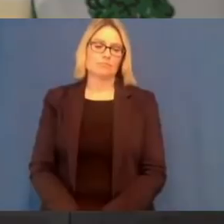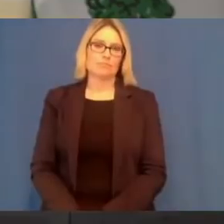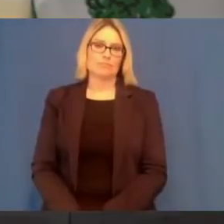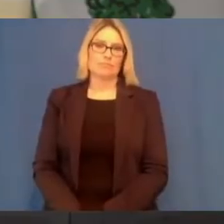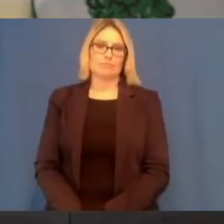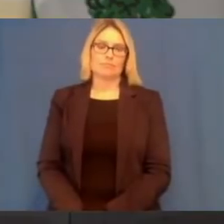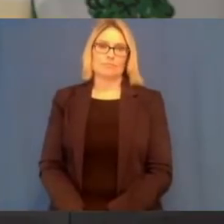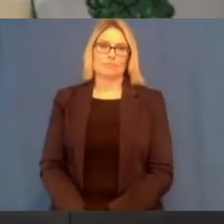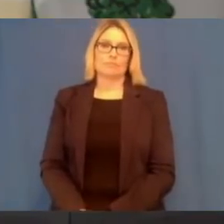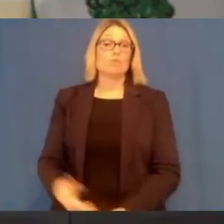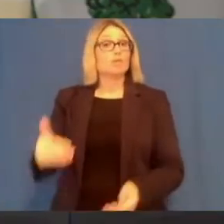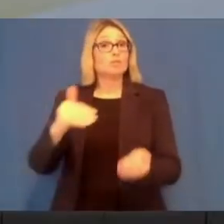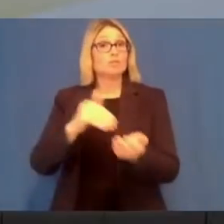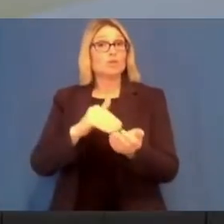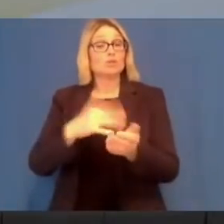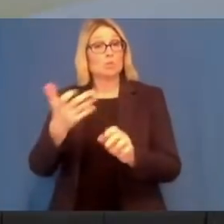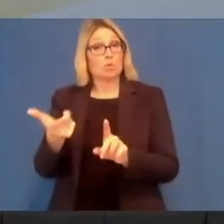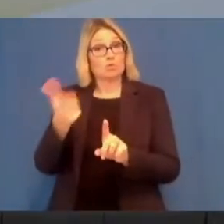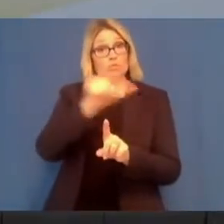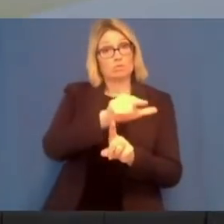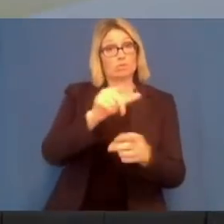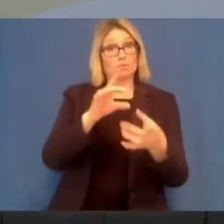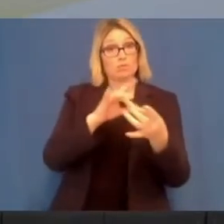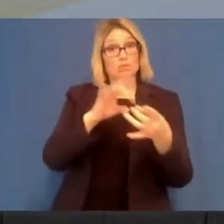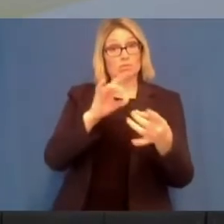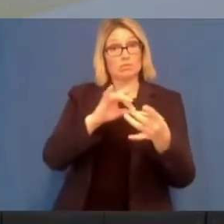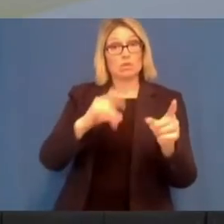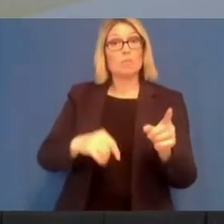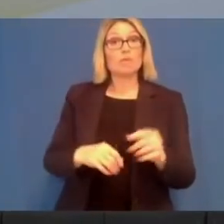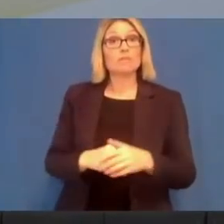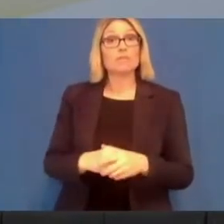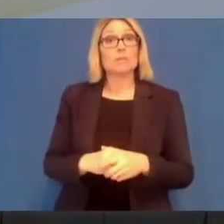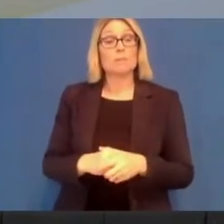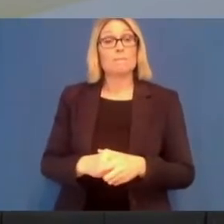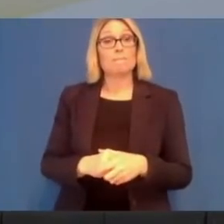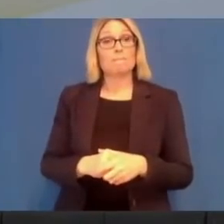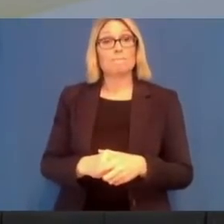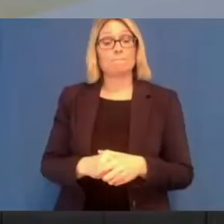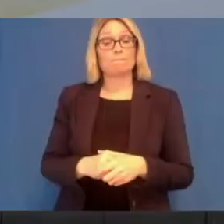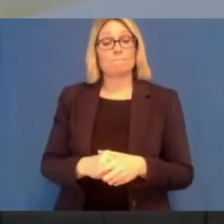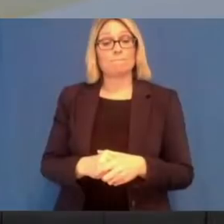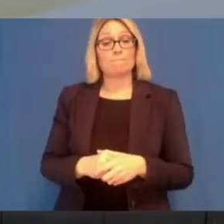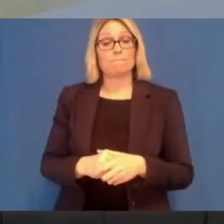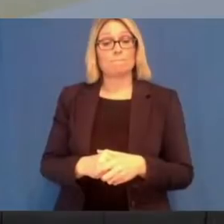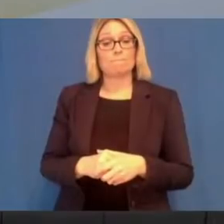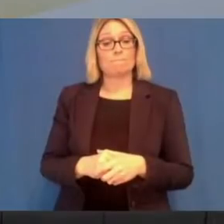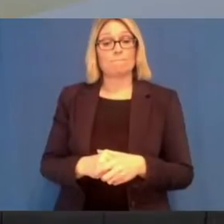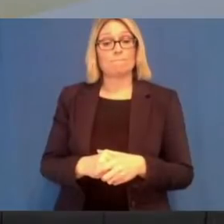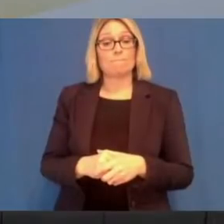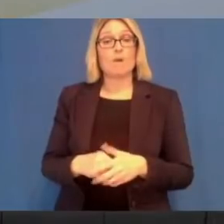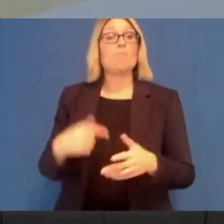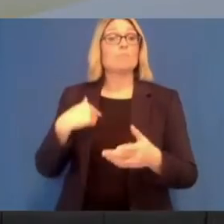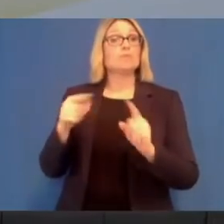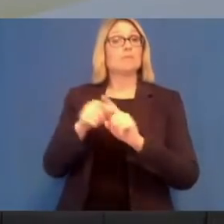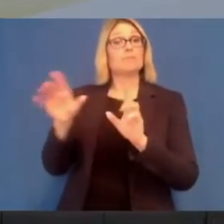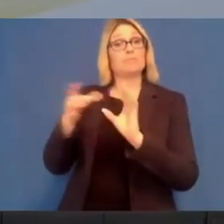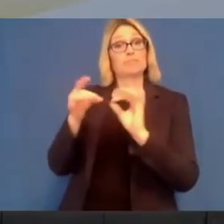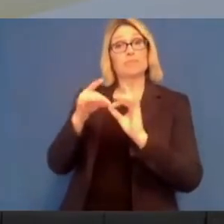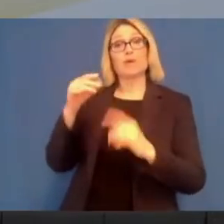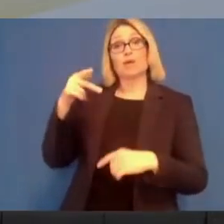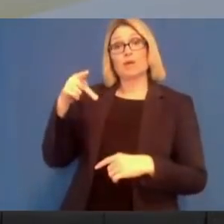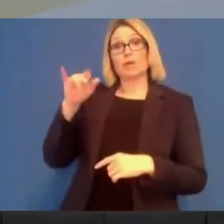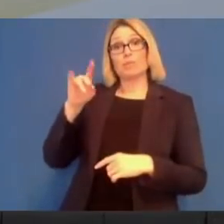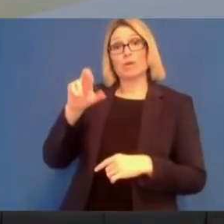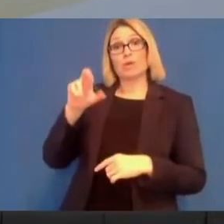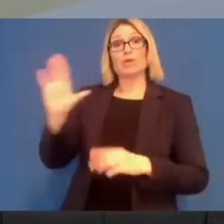Dr. Morrison, do you want to pick up on that as well? I mean, I think I would echo the Premier's comments, and